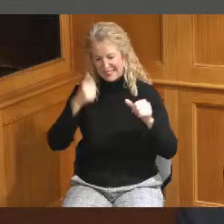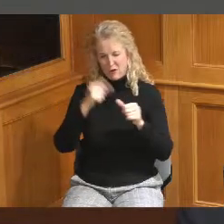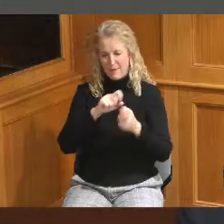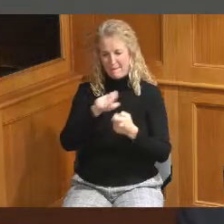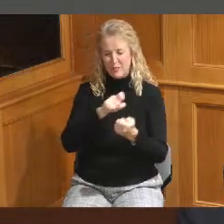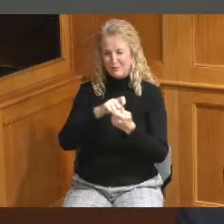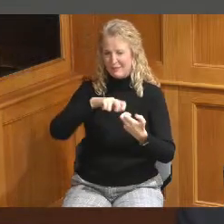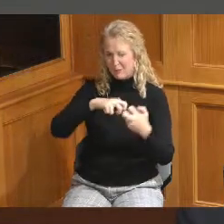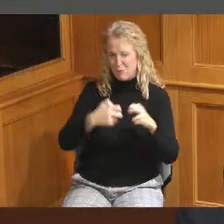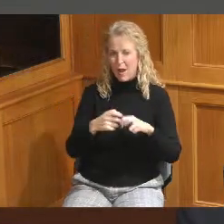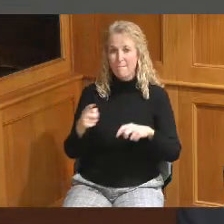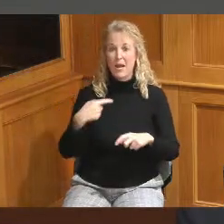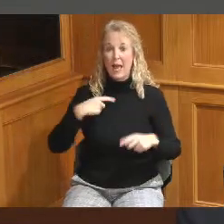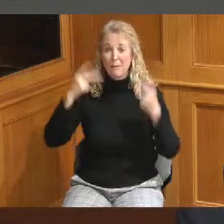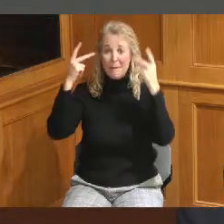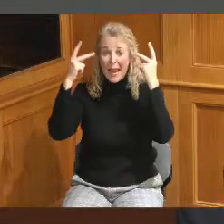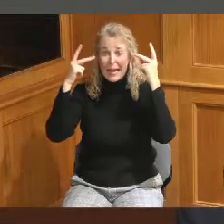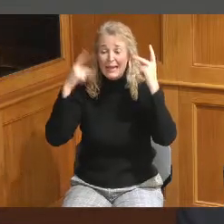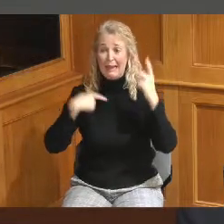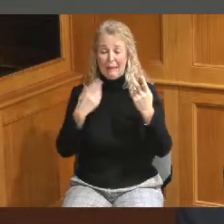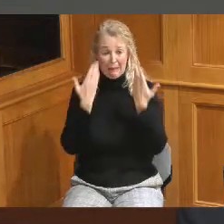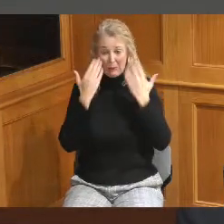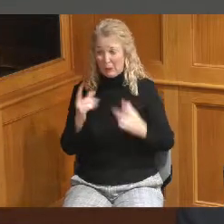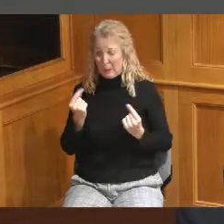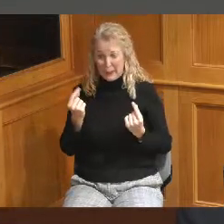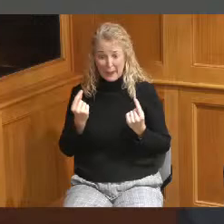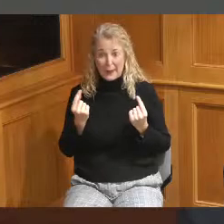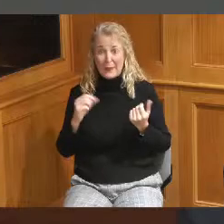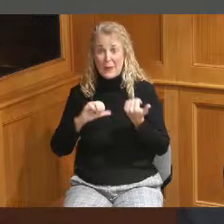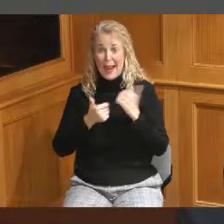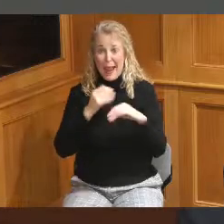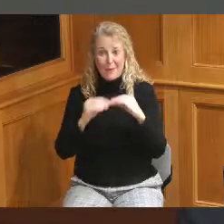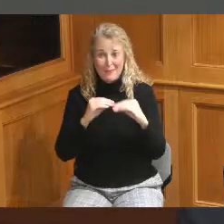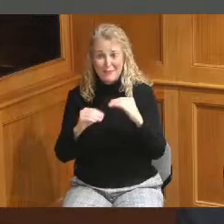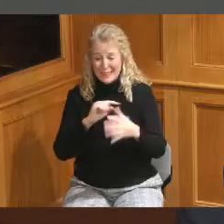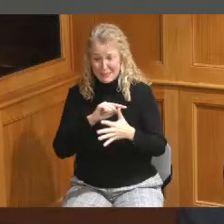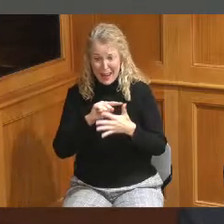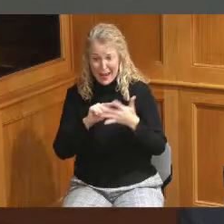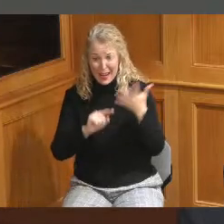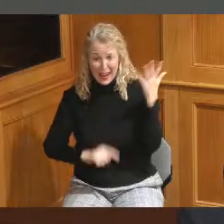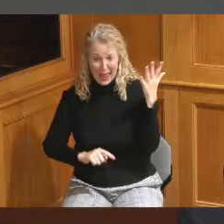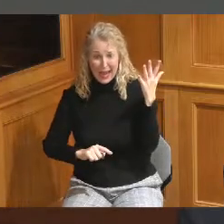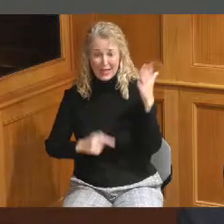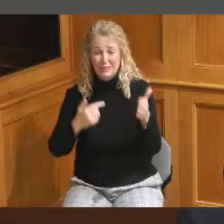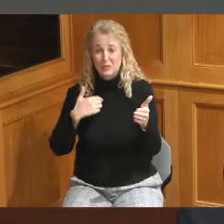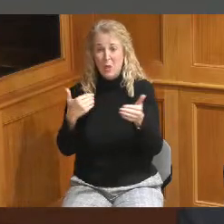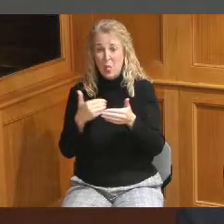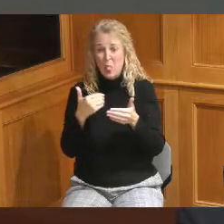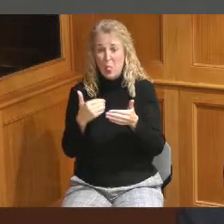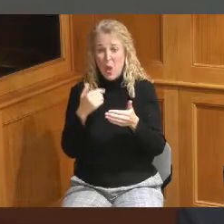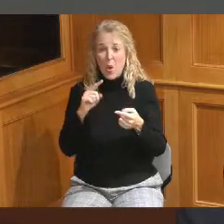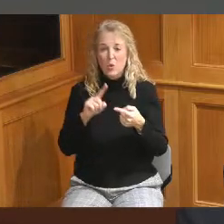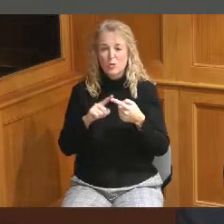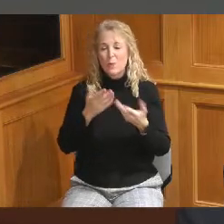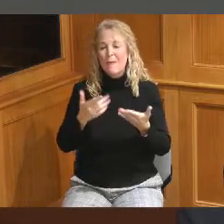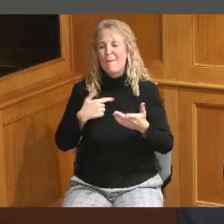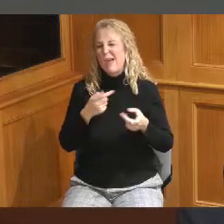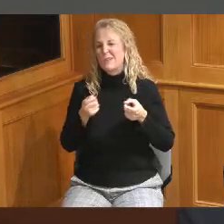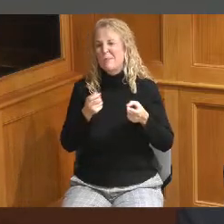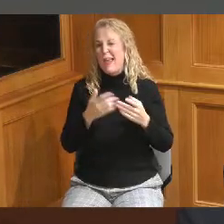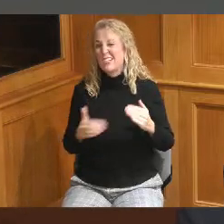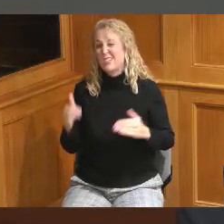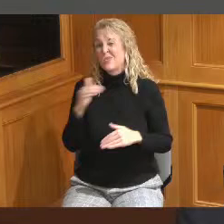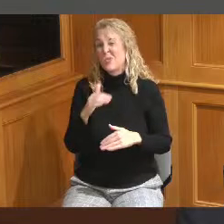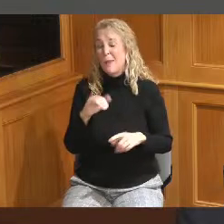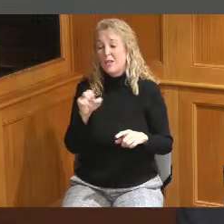But, I was panicking a little bit about it, and I was like, how are we going to do this? How are we going to do that? I was probably getting very close to maybe micromanaging a little bit. And I just remember at